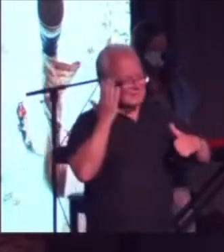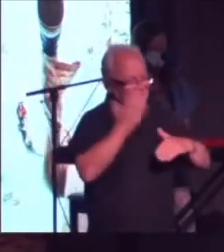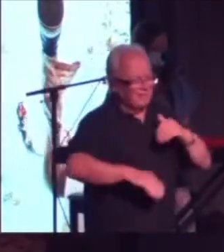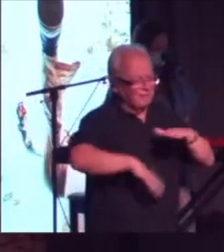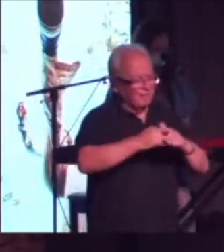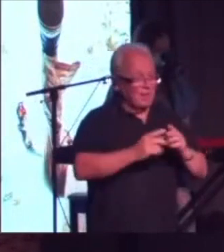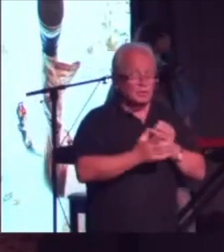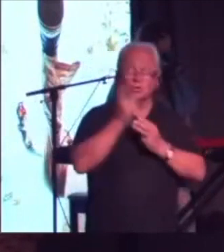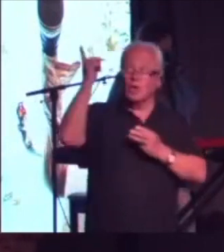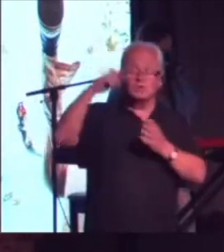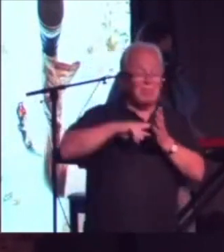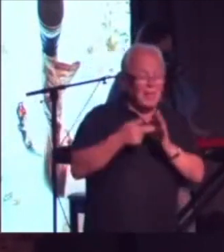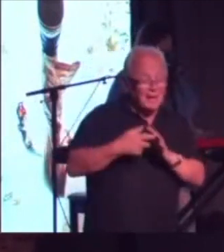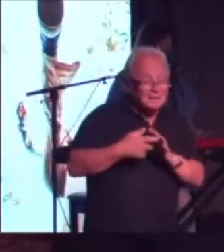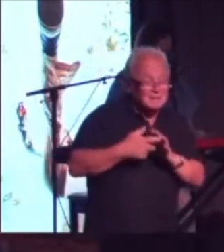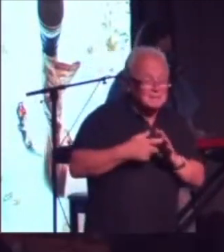a flippant "I'm only joking" won't fix it.